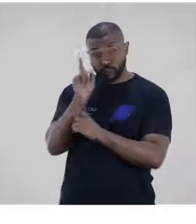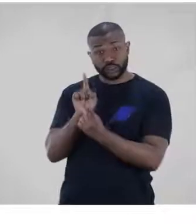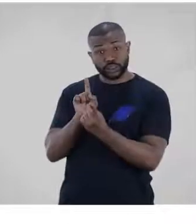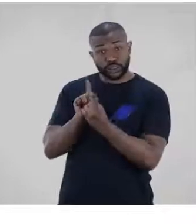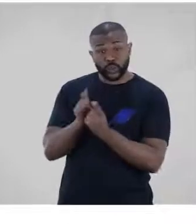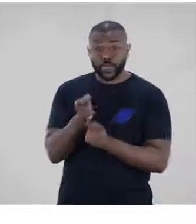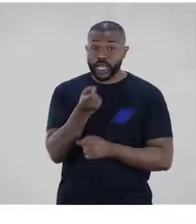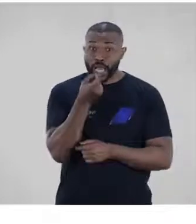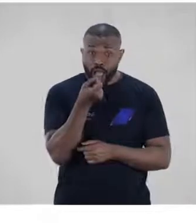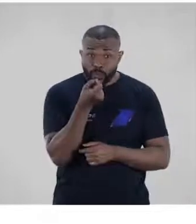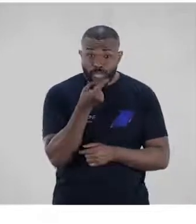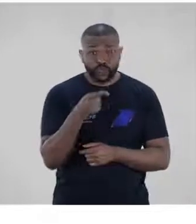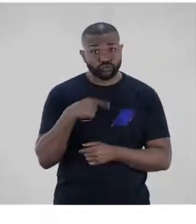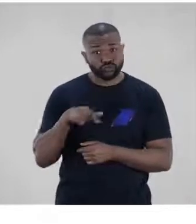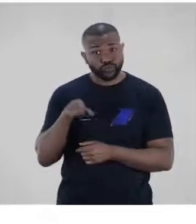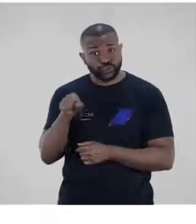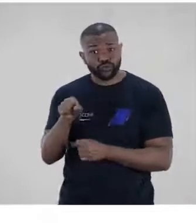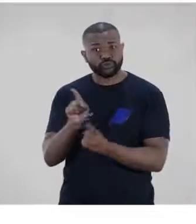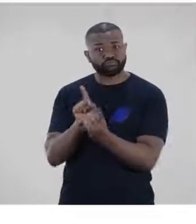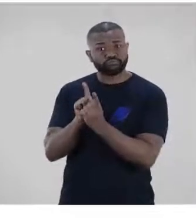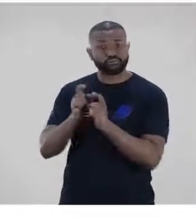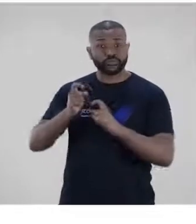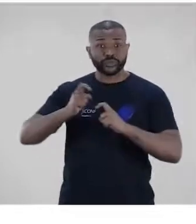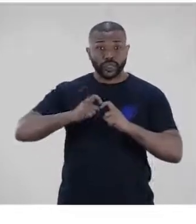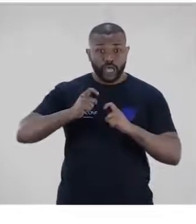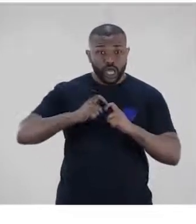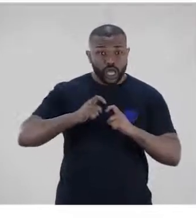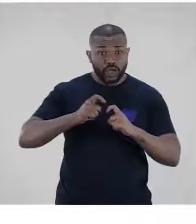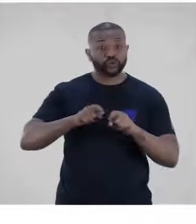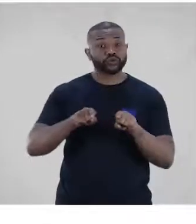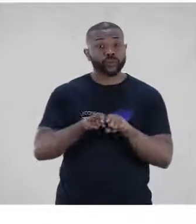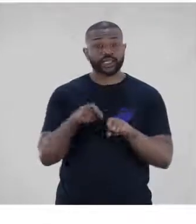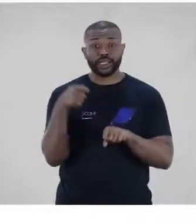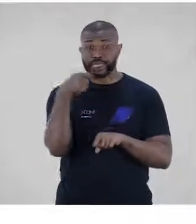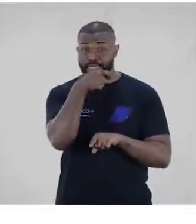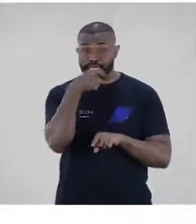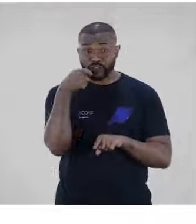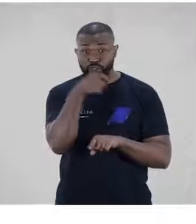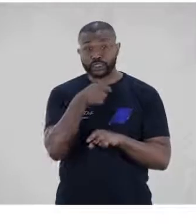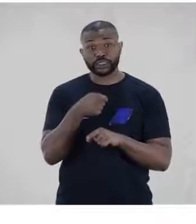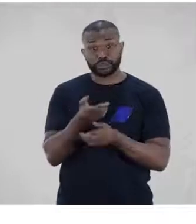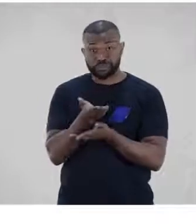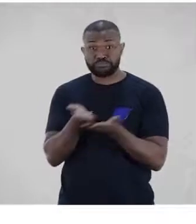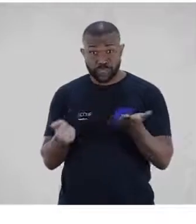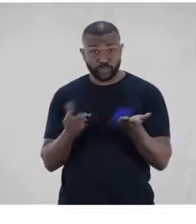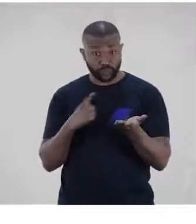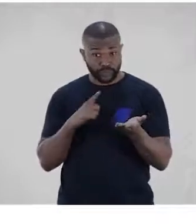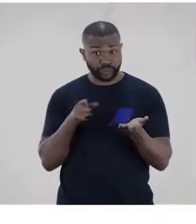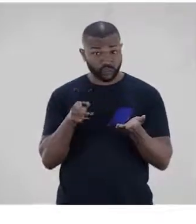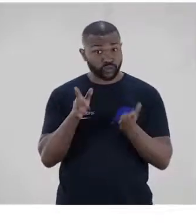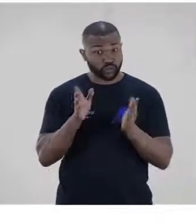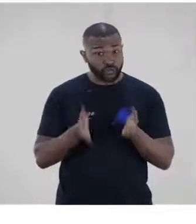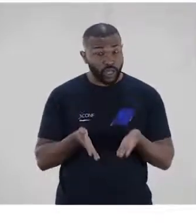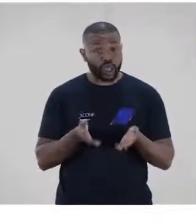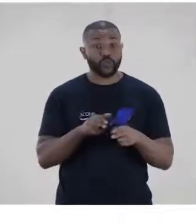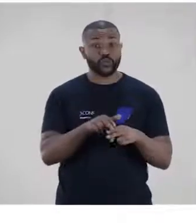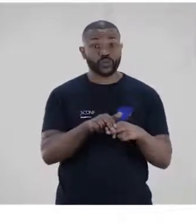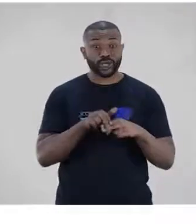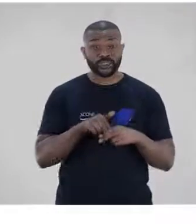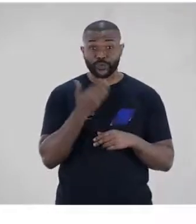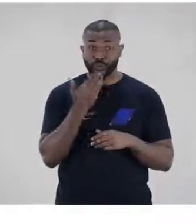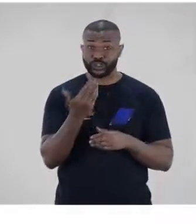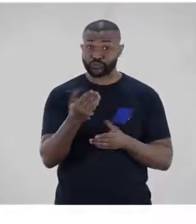doctor appointments or tests or dentist appointments you're not going to because you're not making any claims. And they're seeing all of the changes that are happening in your